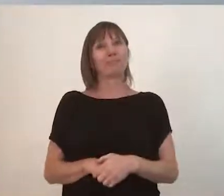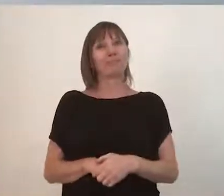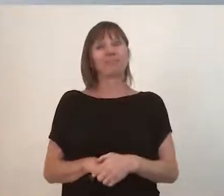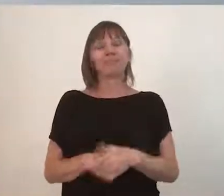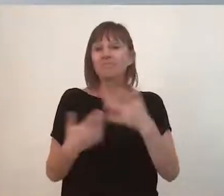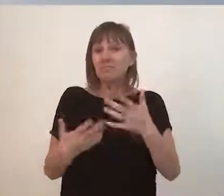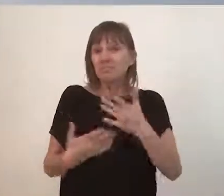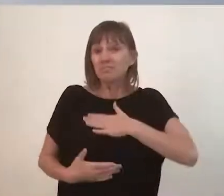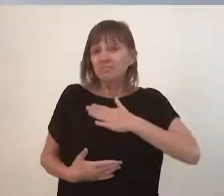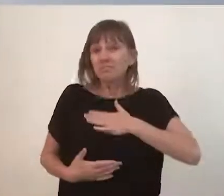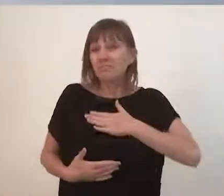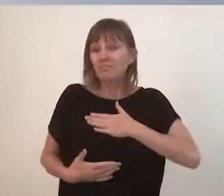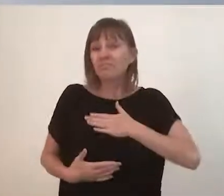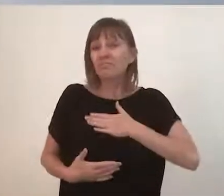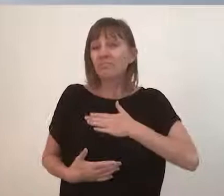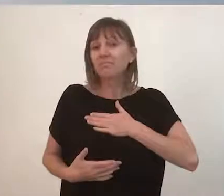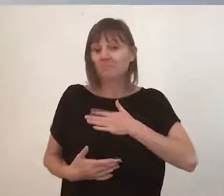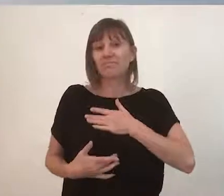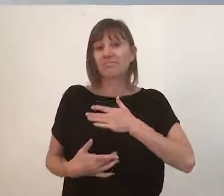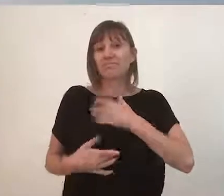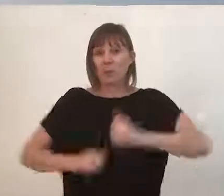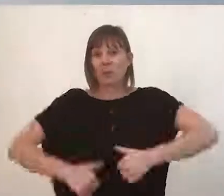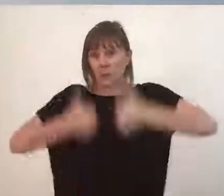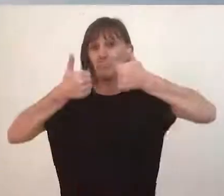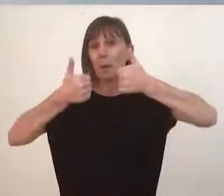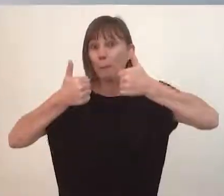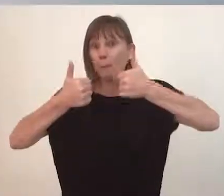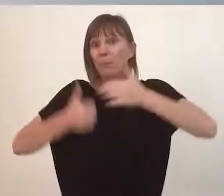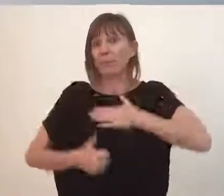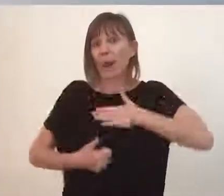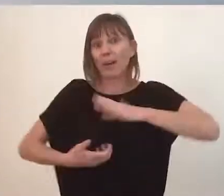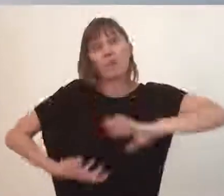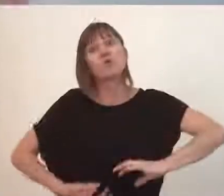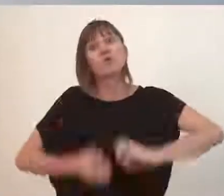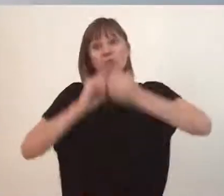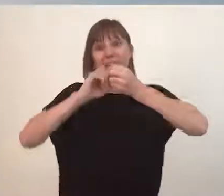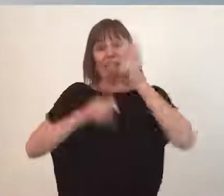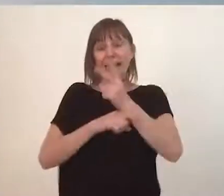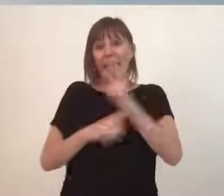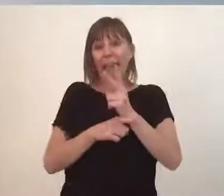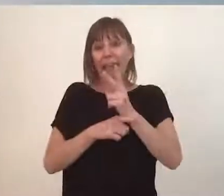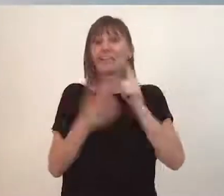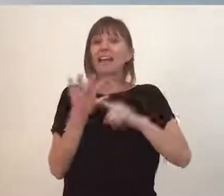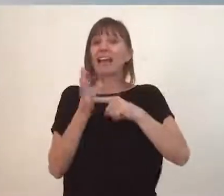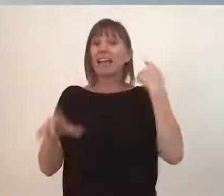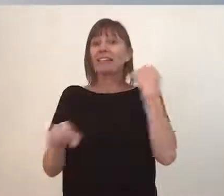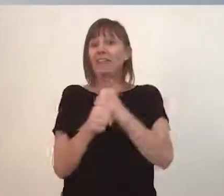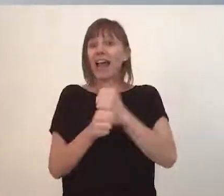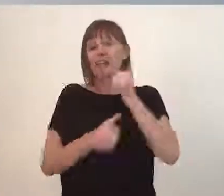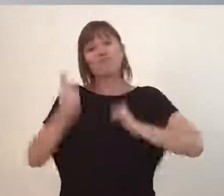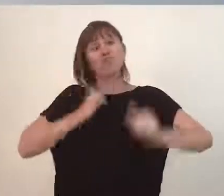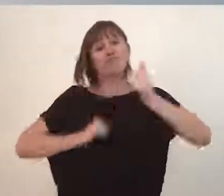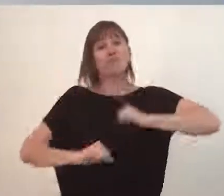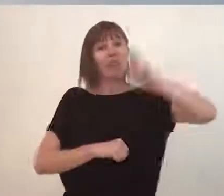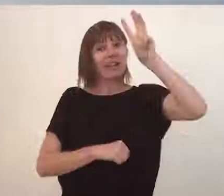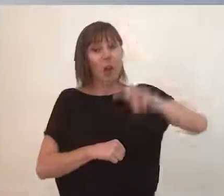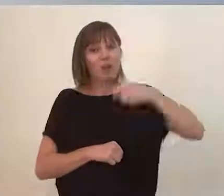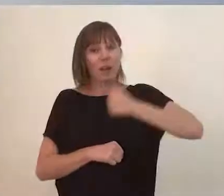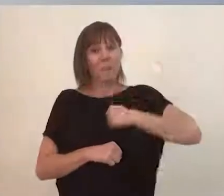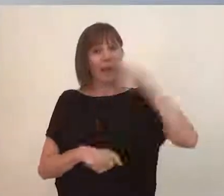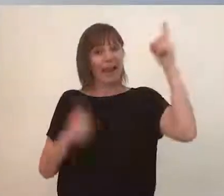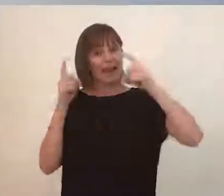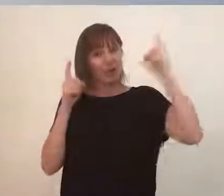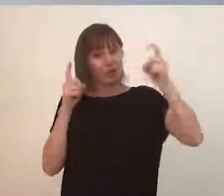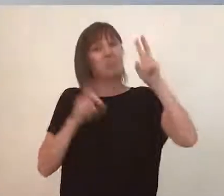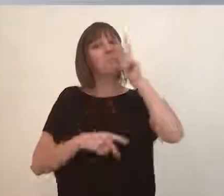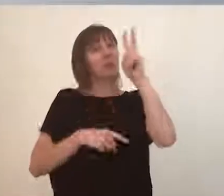butterfly makeup look and everything. And so if you did like this look, please give it a big thumbs up. If you recreated at all, tag Pride Creamery